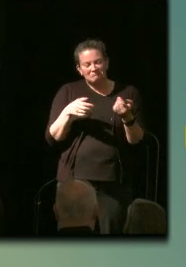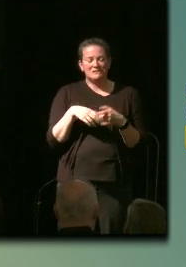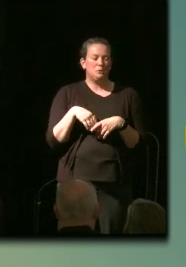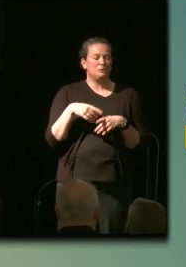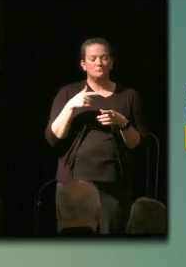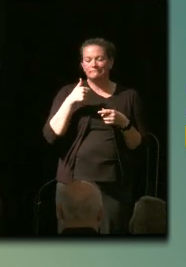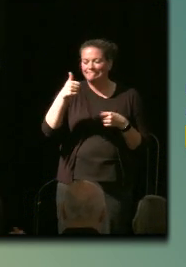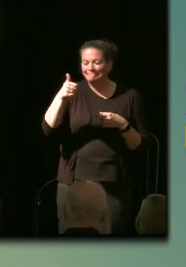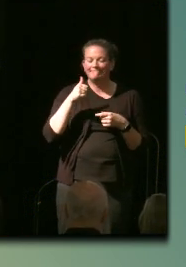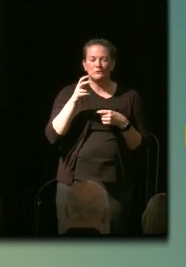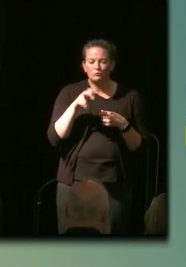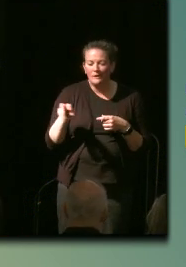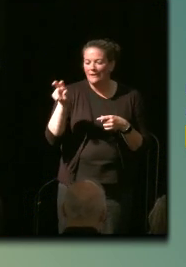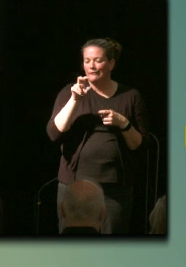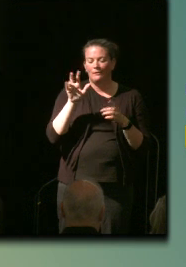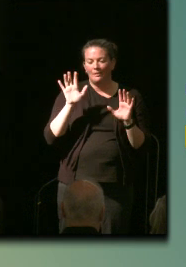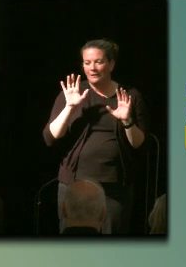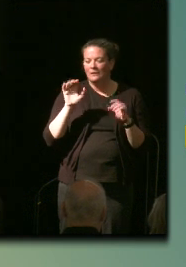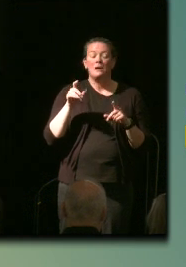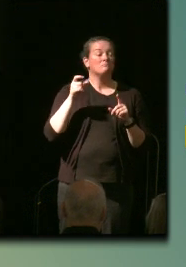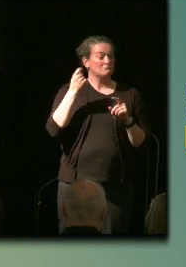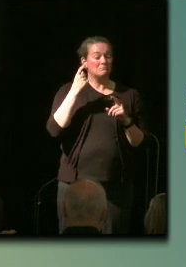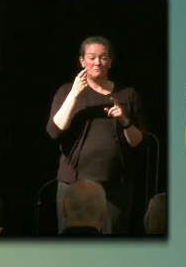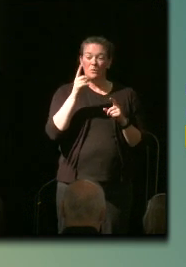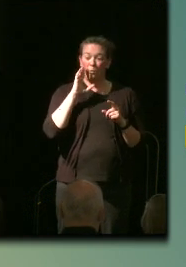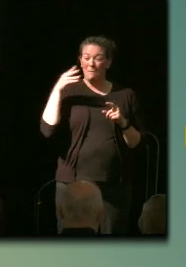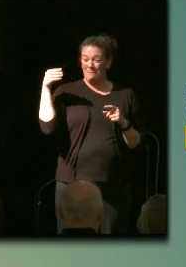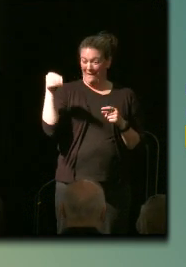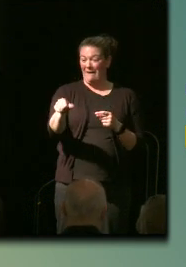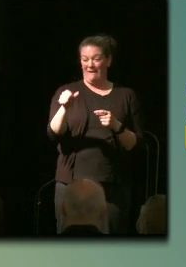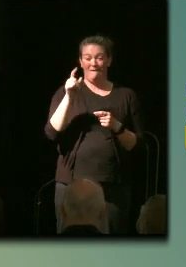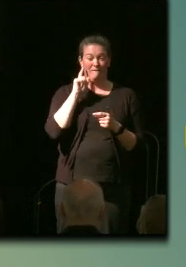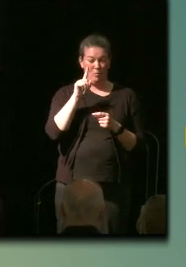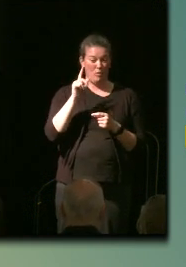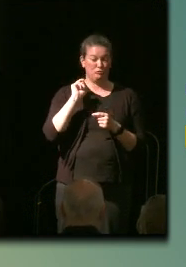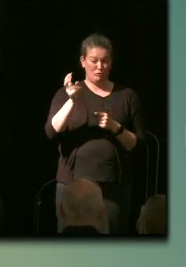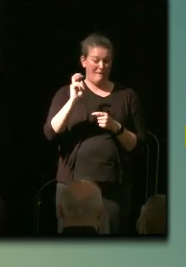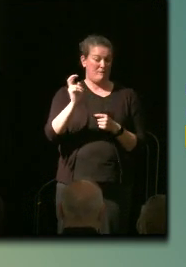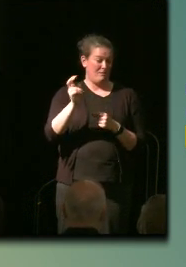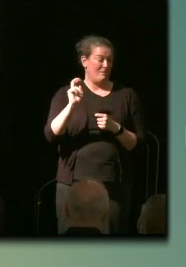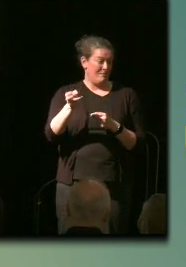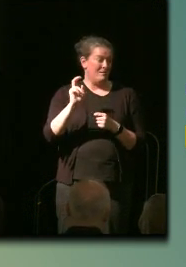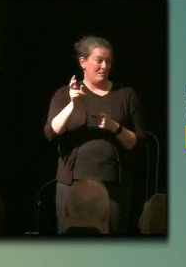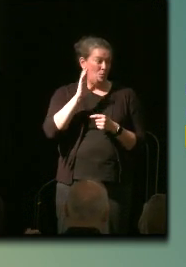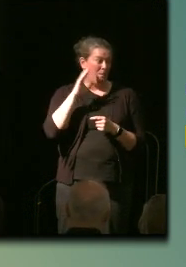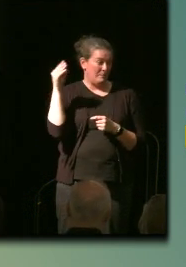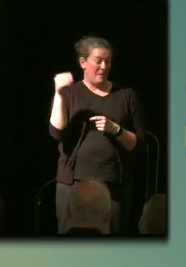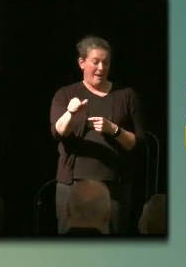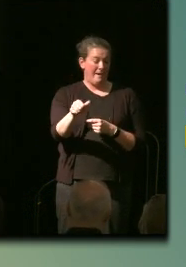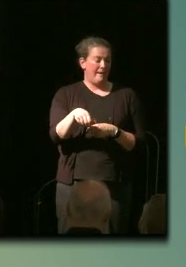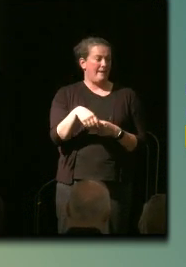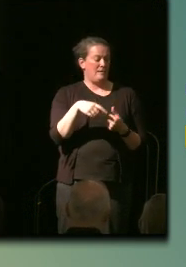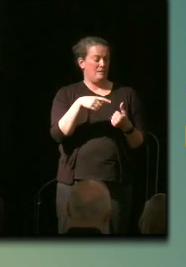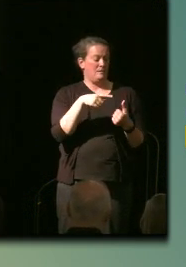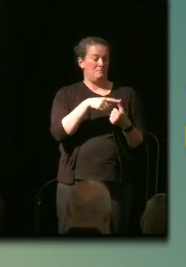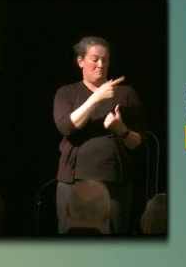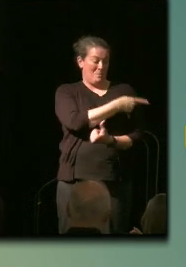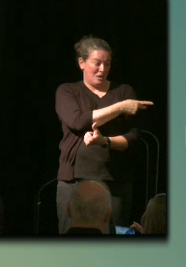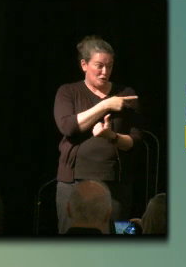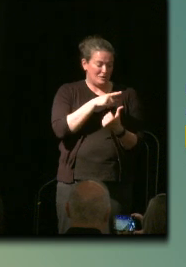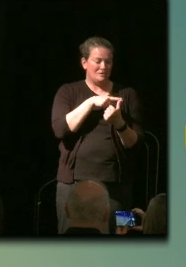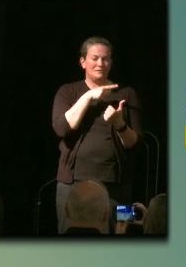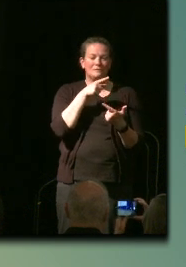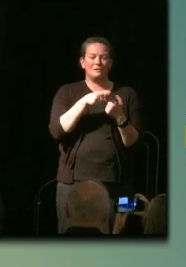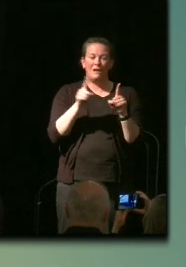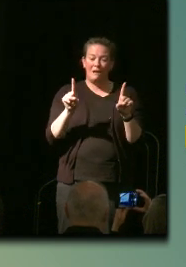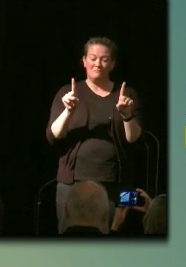who need to come out to the site 4 times over the course of a year. So for a patient and a partner, a caregiver, we'll obviously